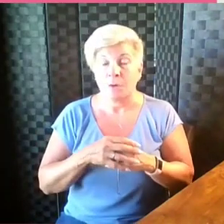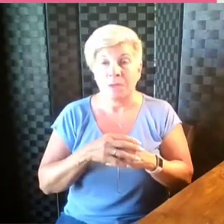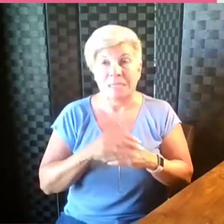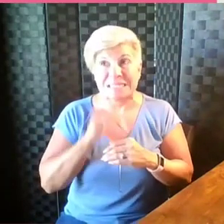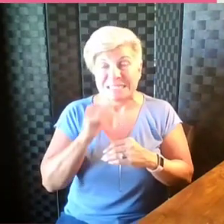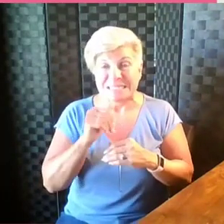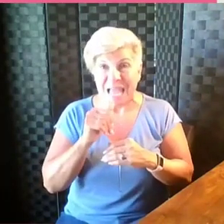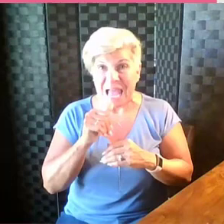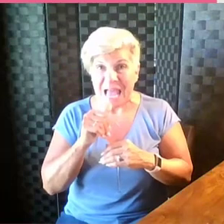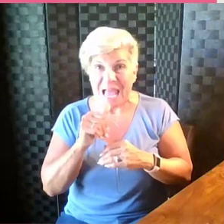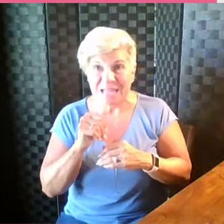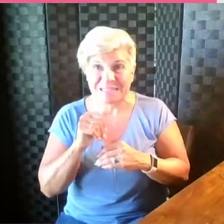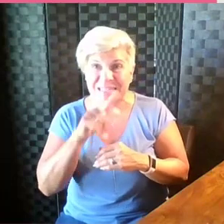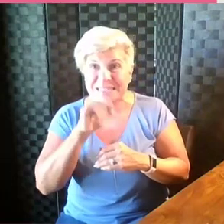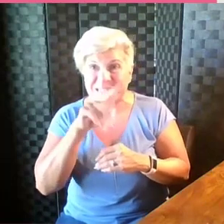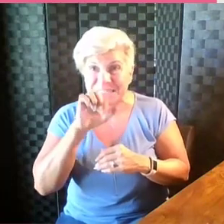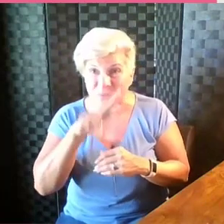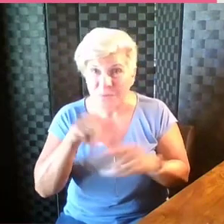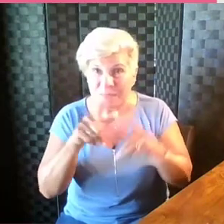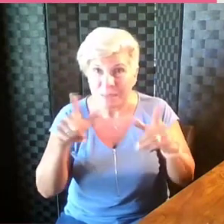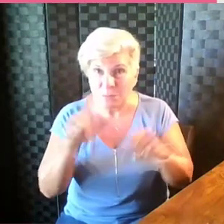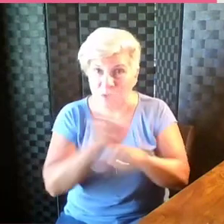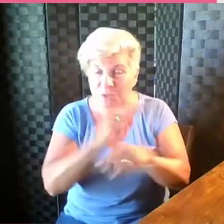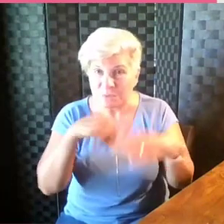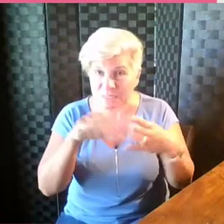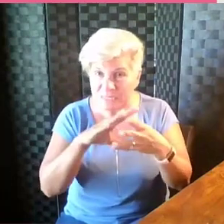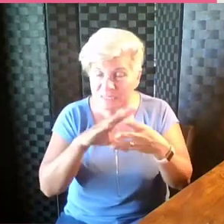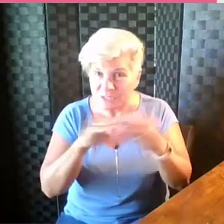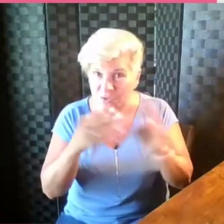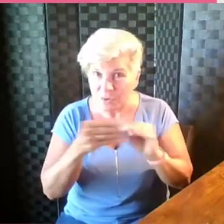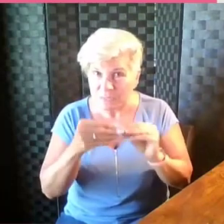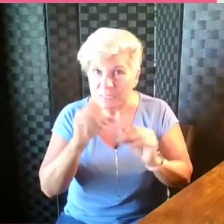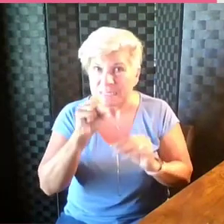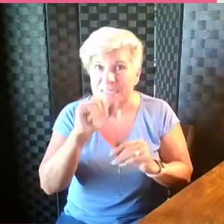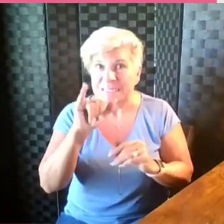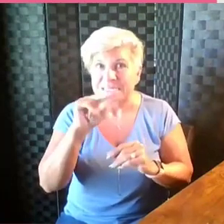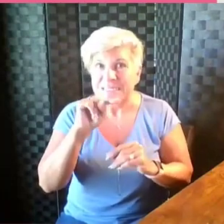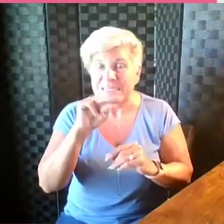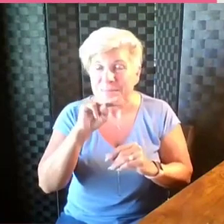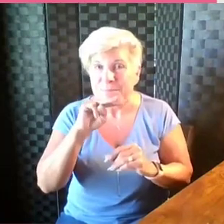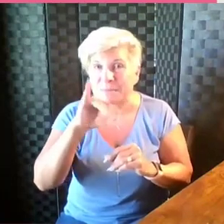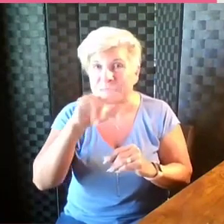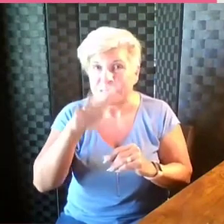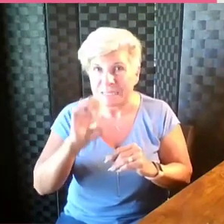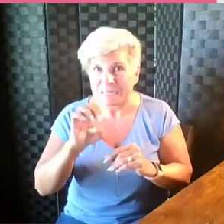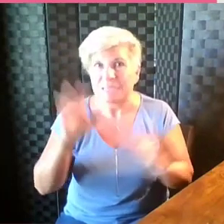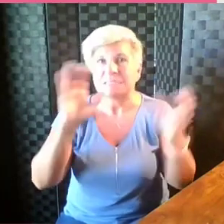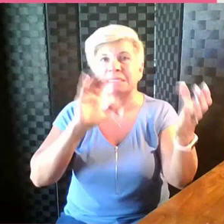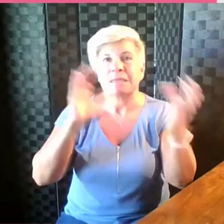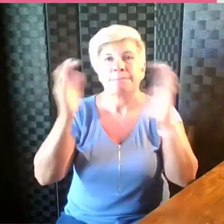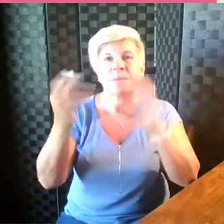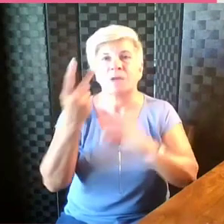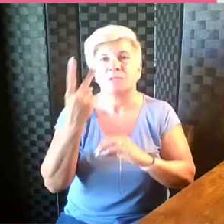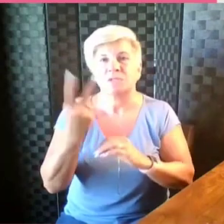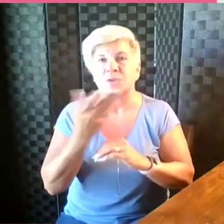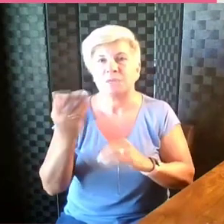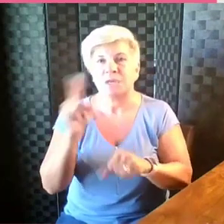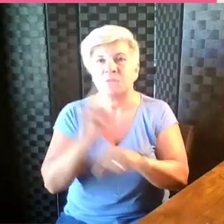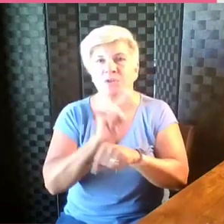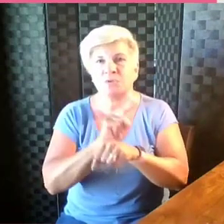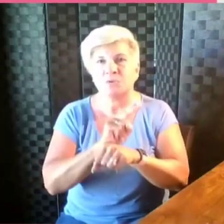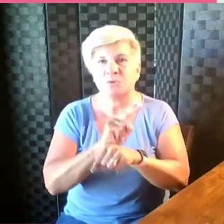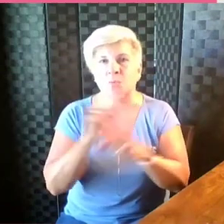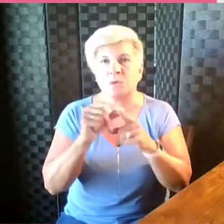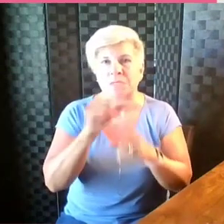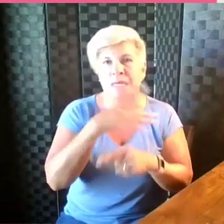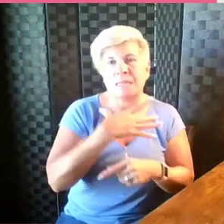stories. Simile. A simile is a comparison of two things using the words like or as. So for